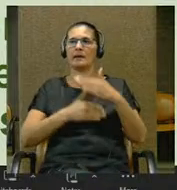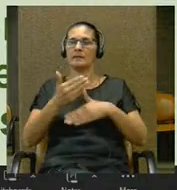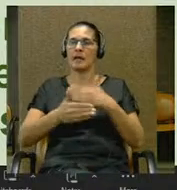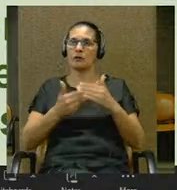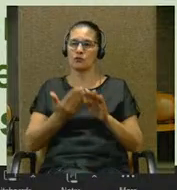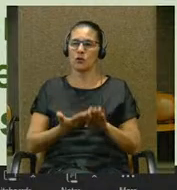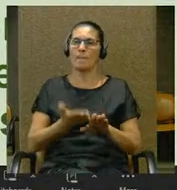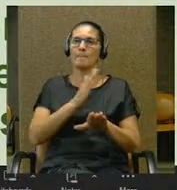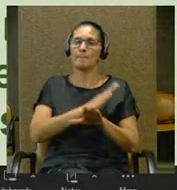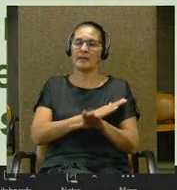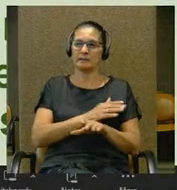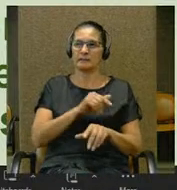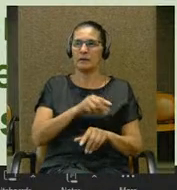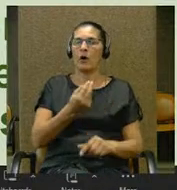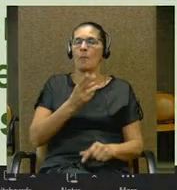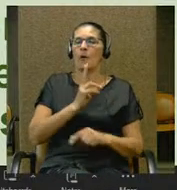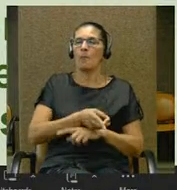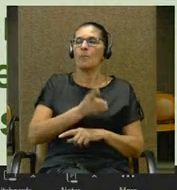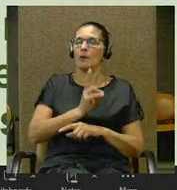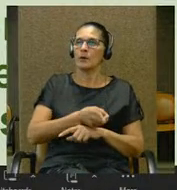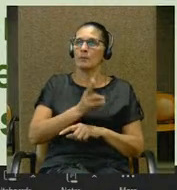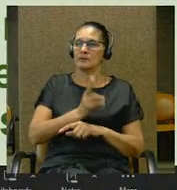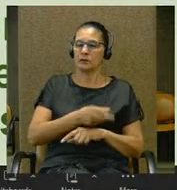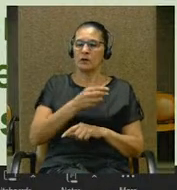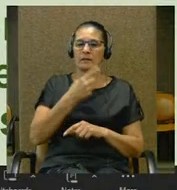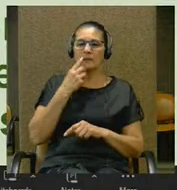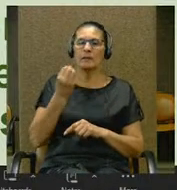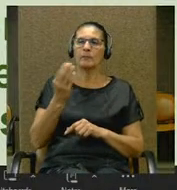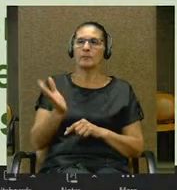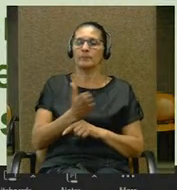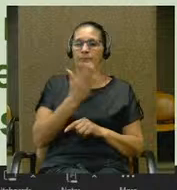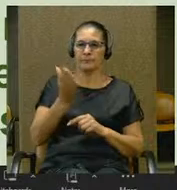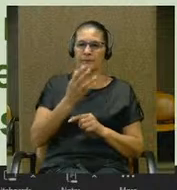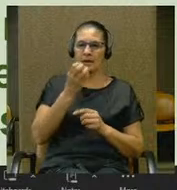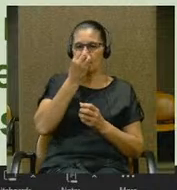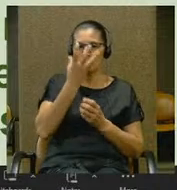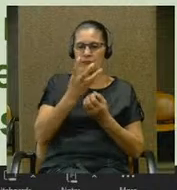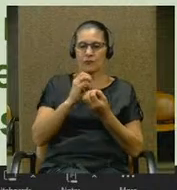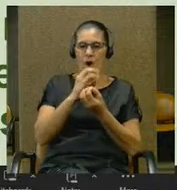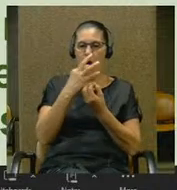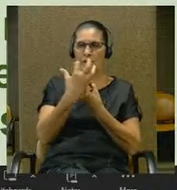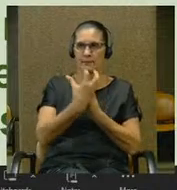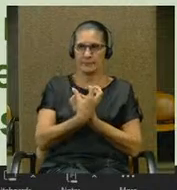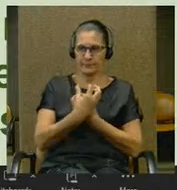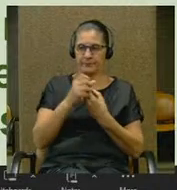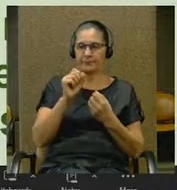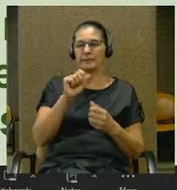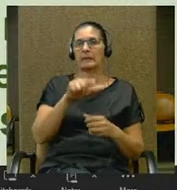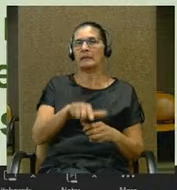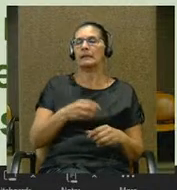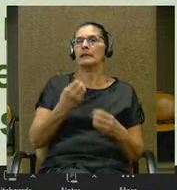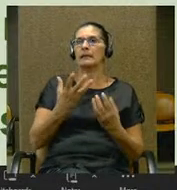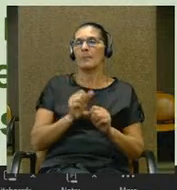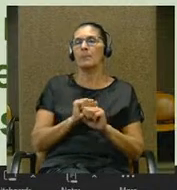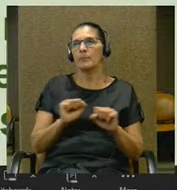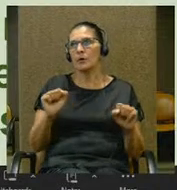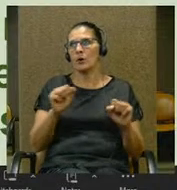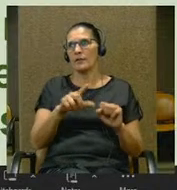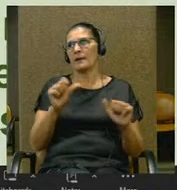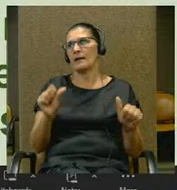are more recent developments, such as the prohibition of the production of poppy flowers in